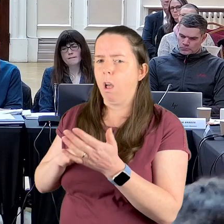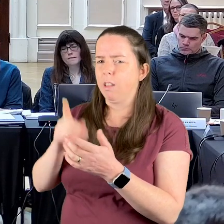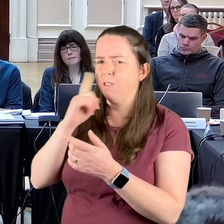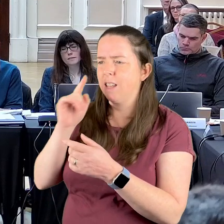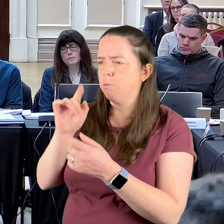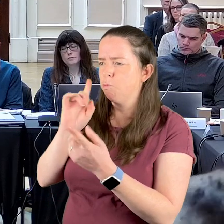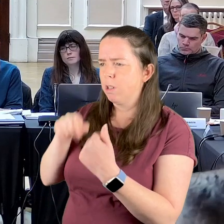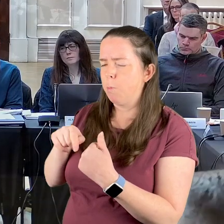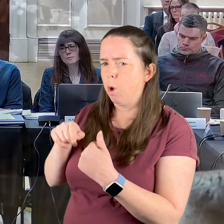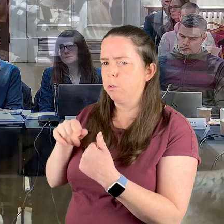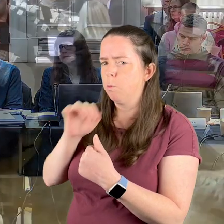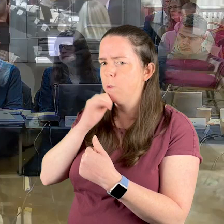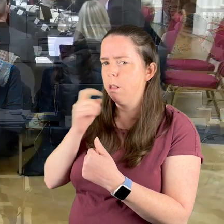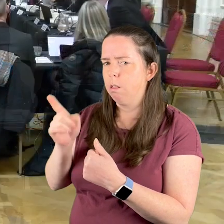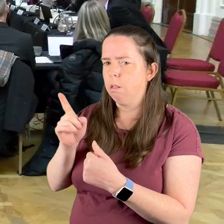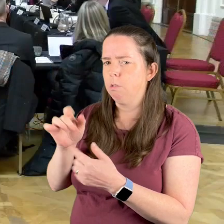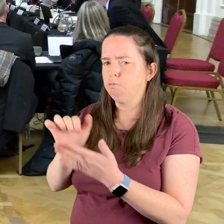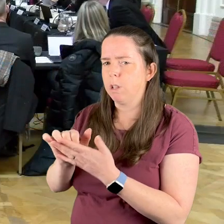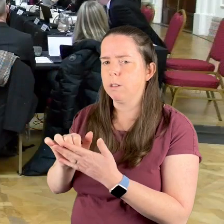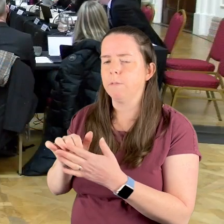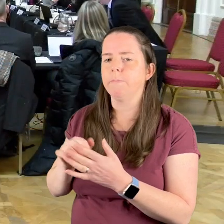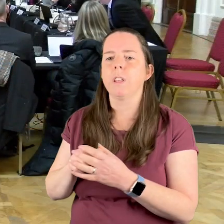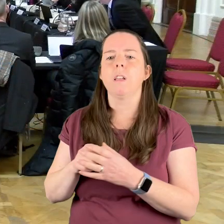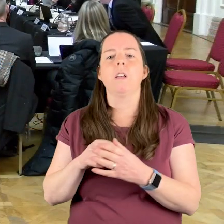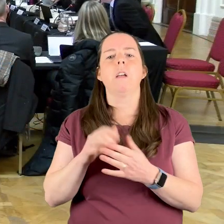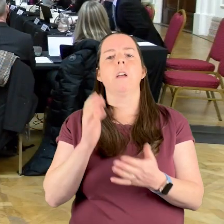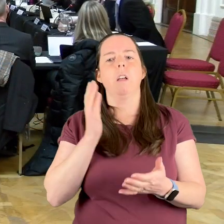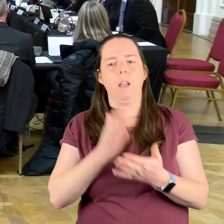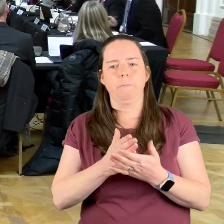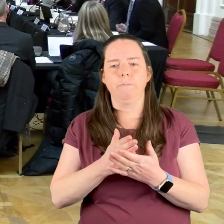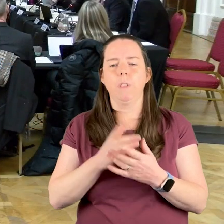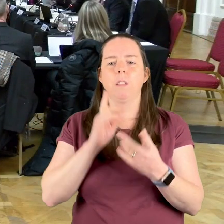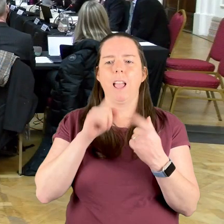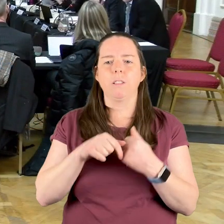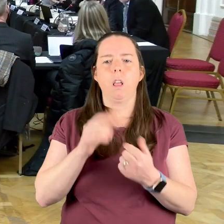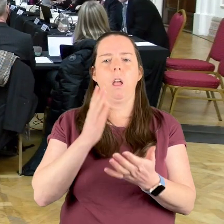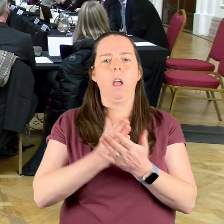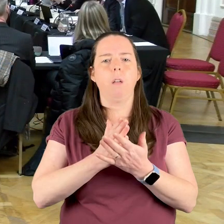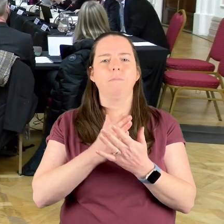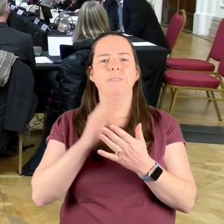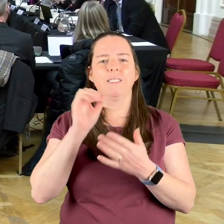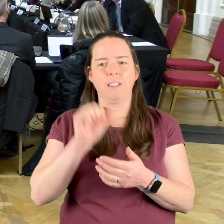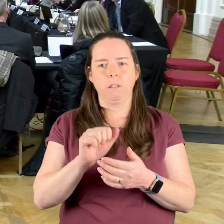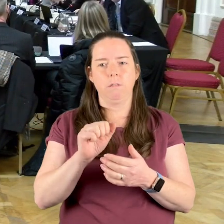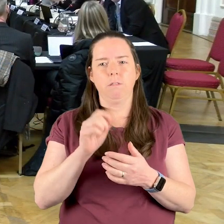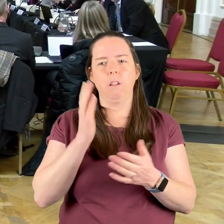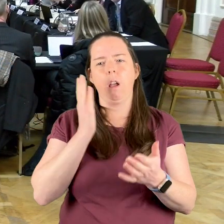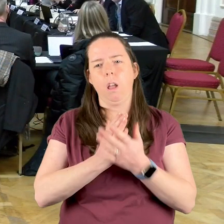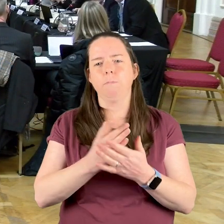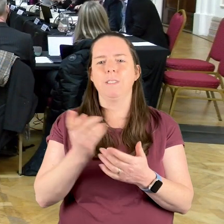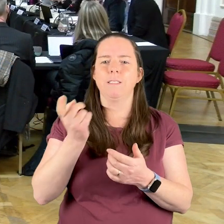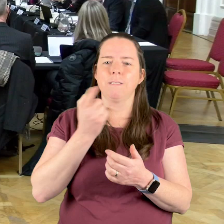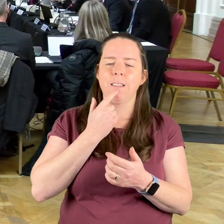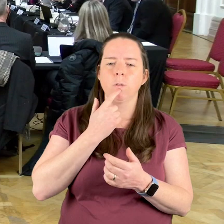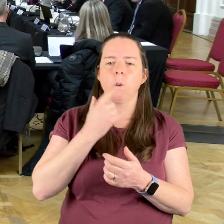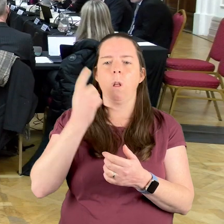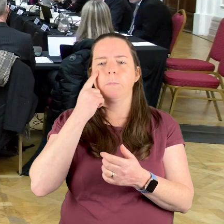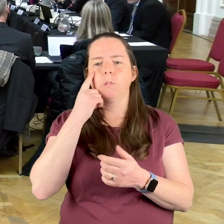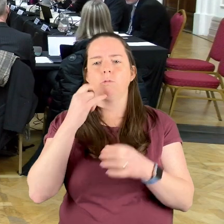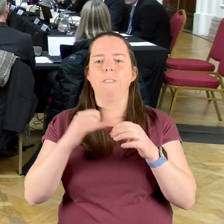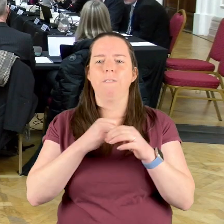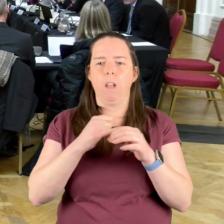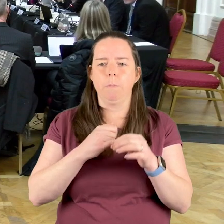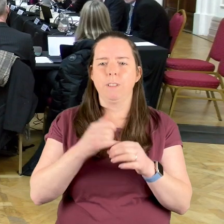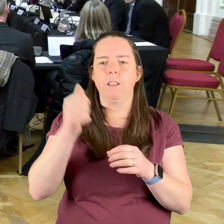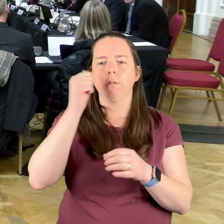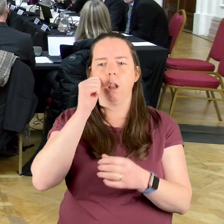Thank you. Mark, I think you're going to respond to this one, is that correct? I am. So the answer is absolutely yes. We do